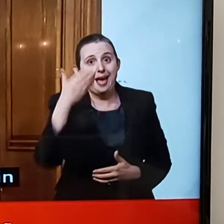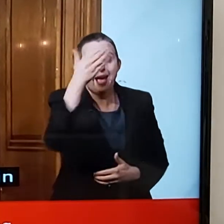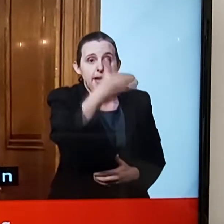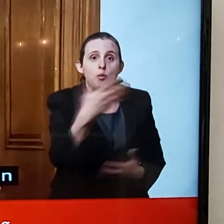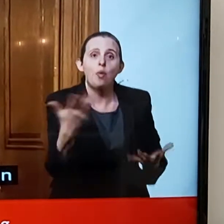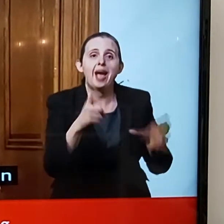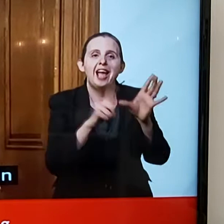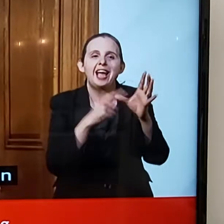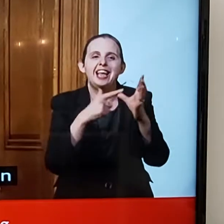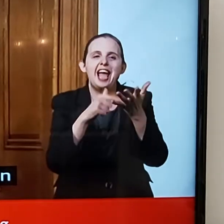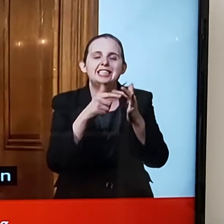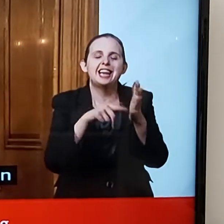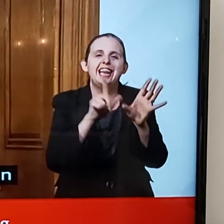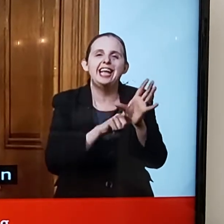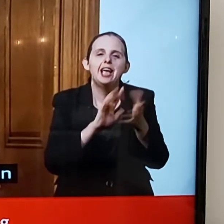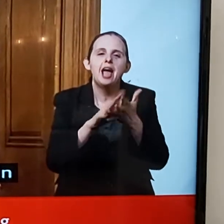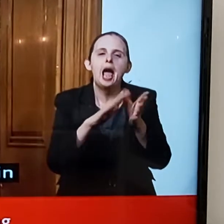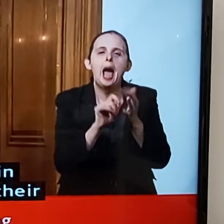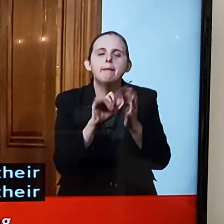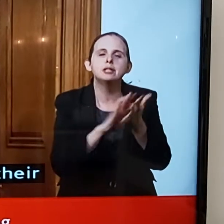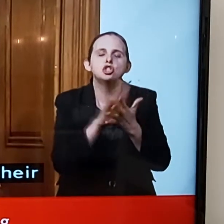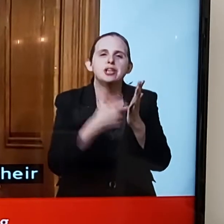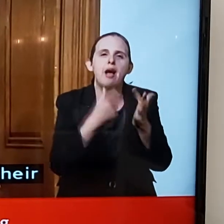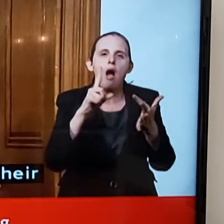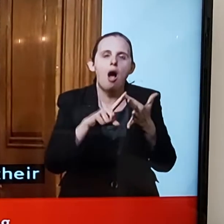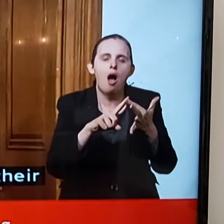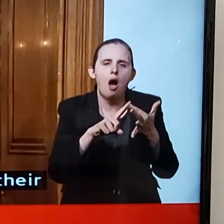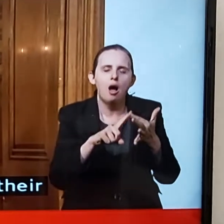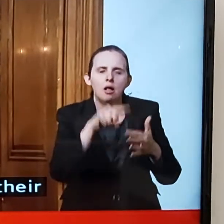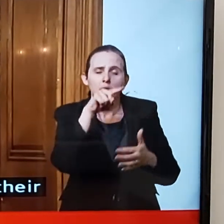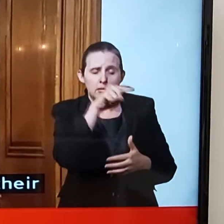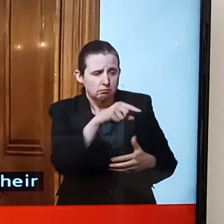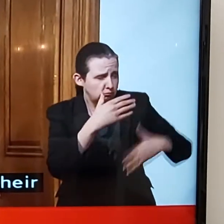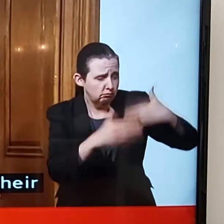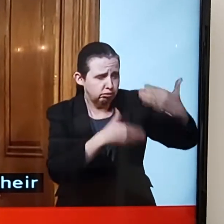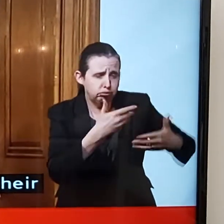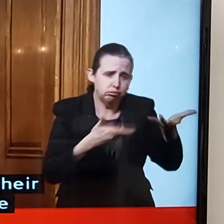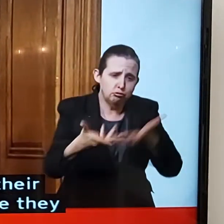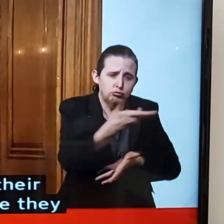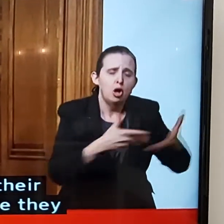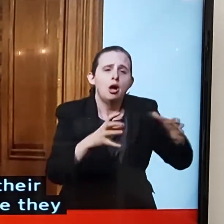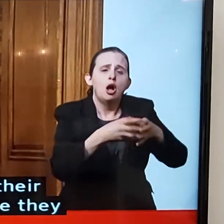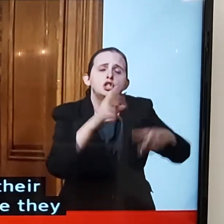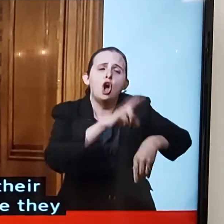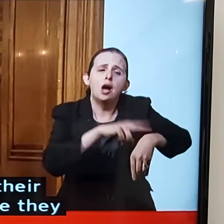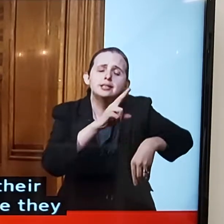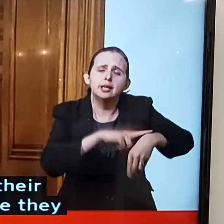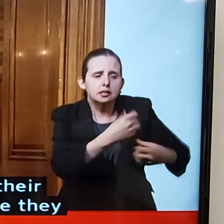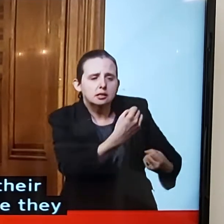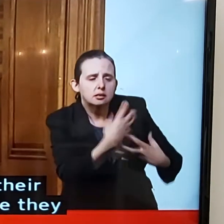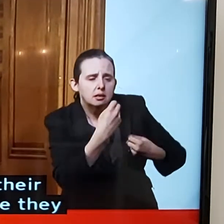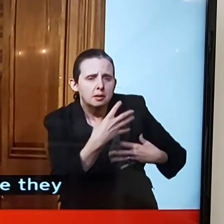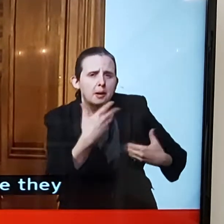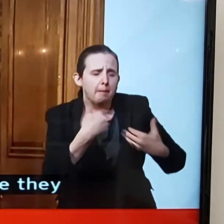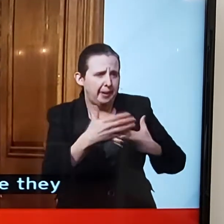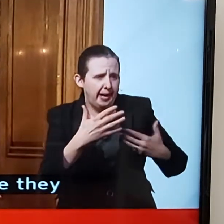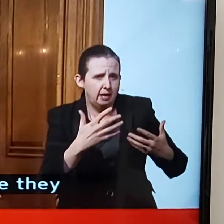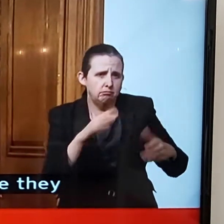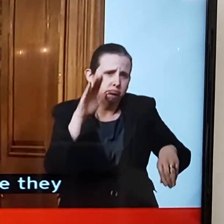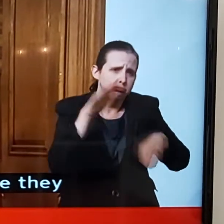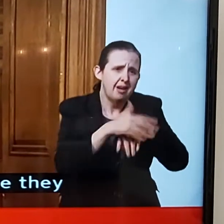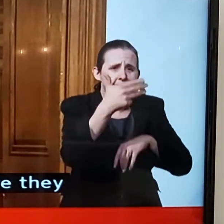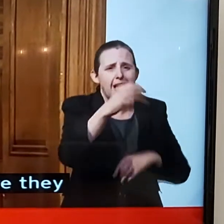reached 98% of all the over 80s locally who've been vaccinated. Yeah, that is a